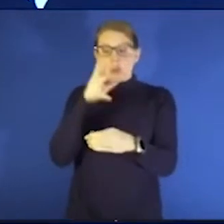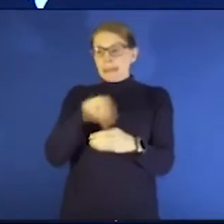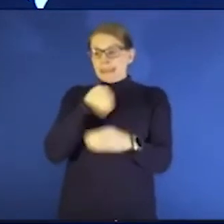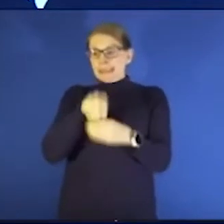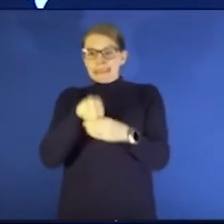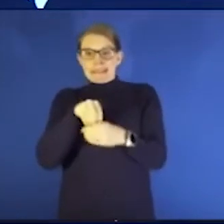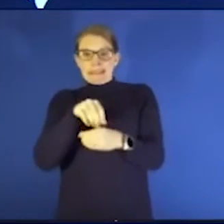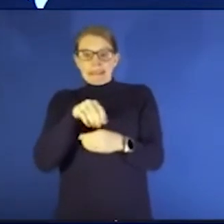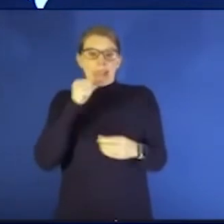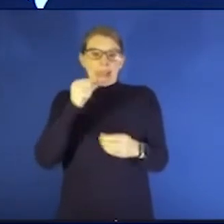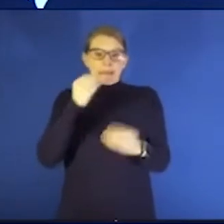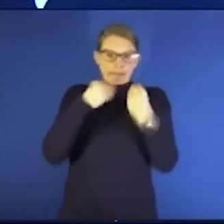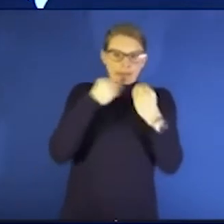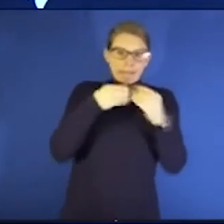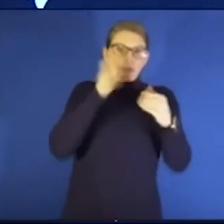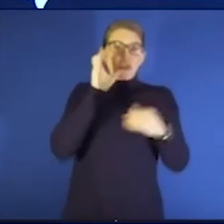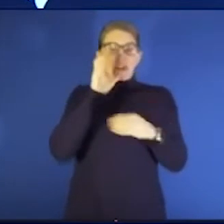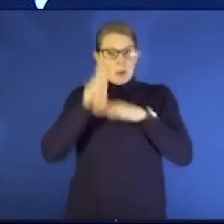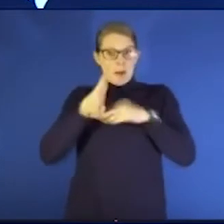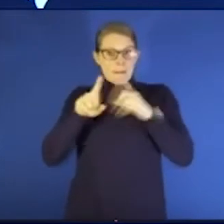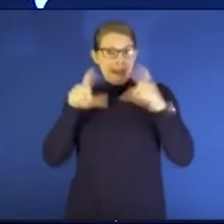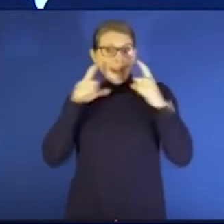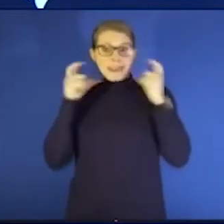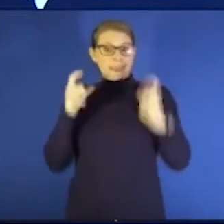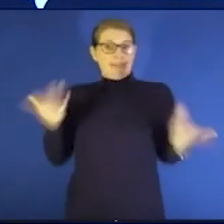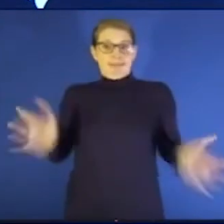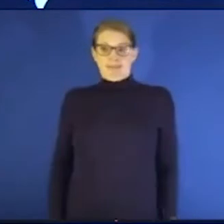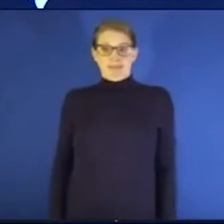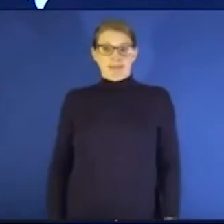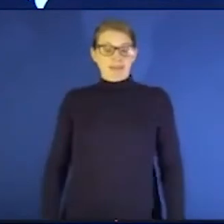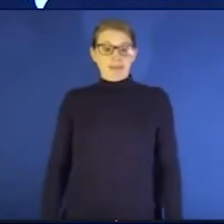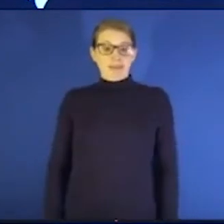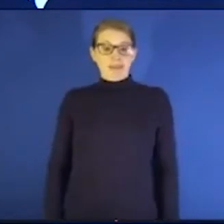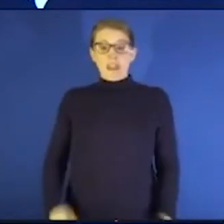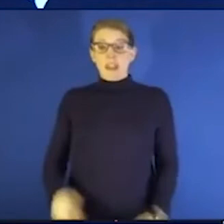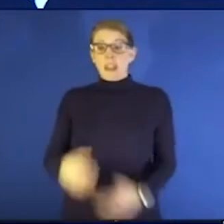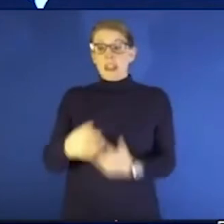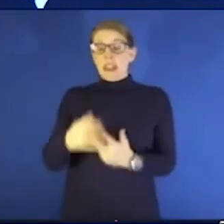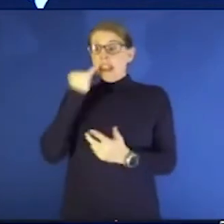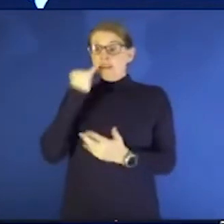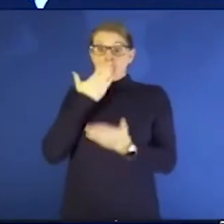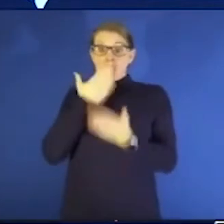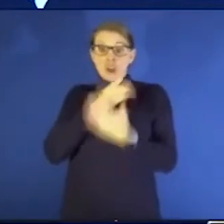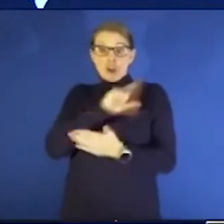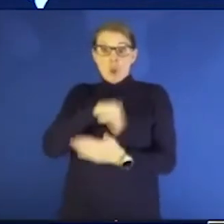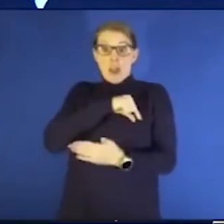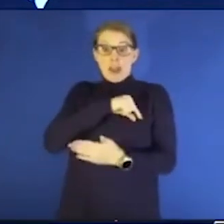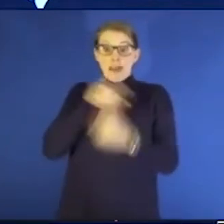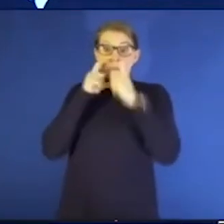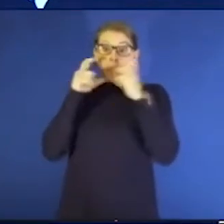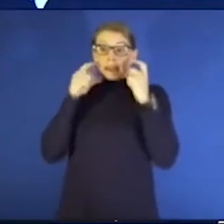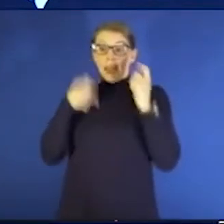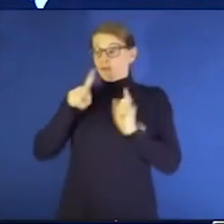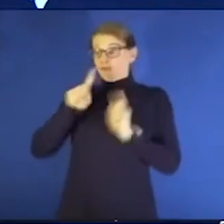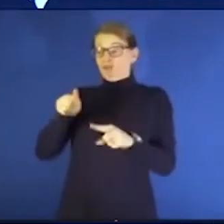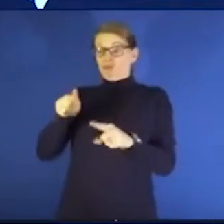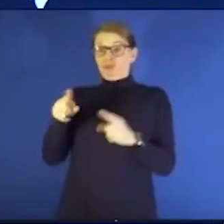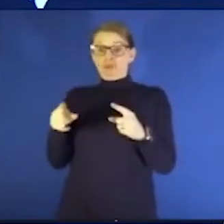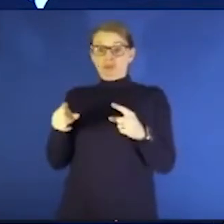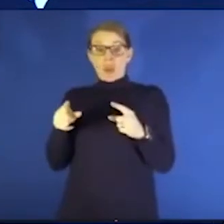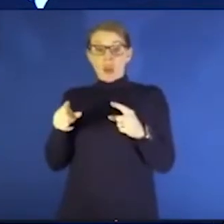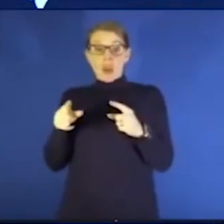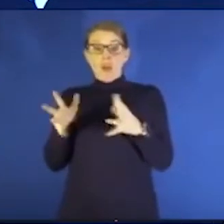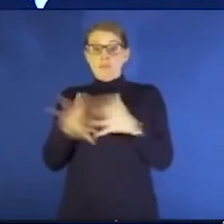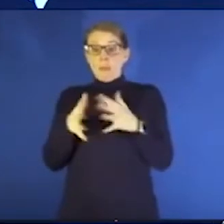drinking, put a mask on. And the better quality mask you are, you can. I'm going to go to the football game. I'm going to be in red. I'm going to have a